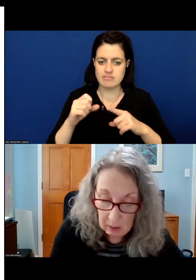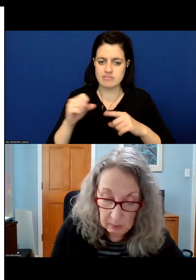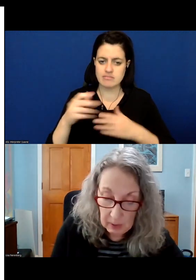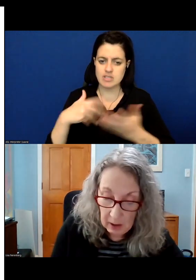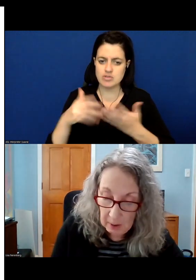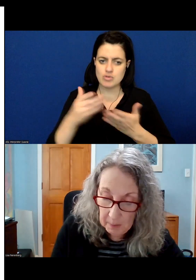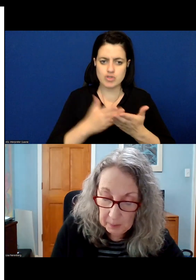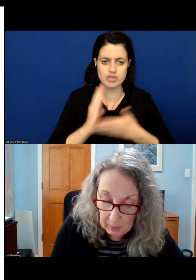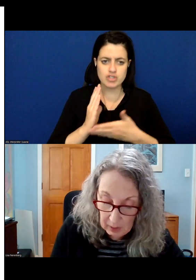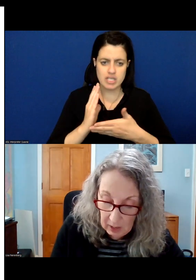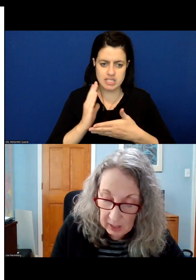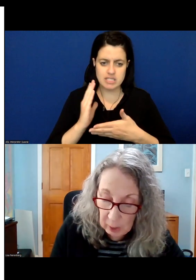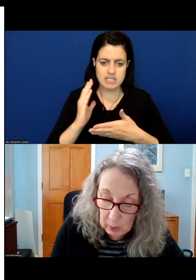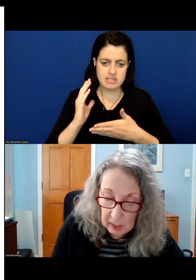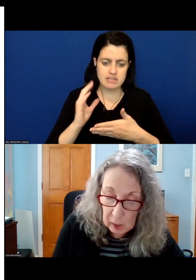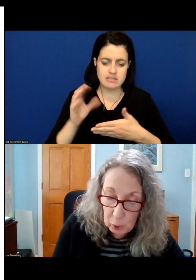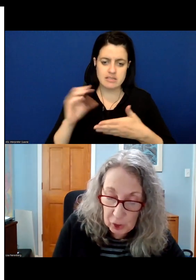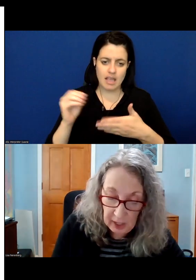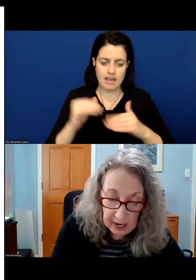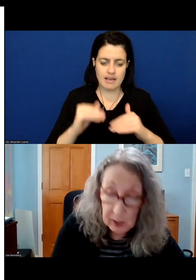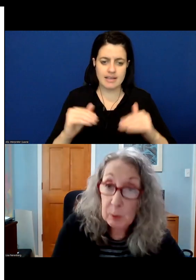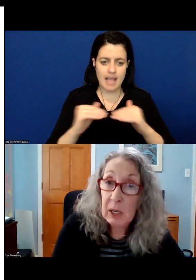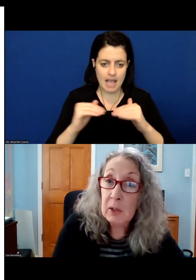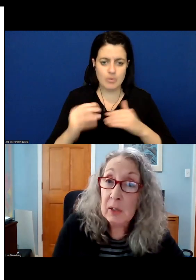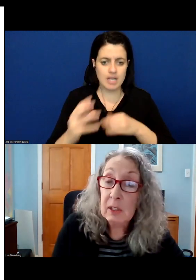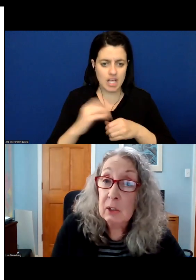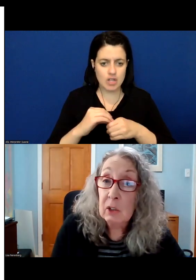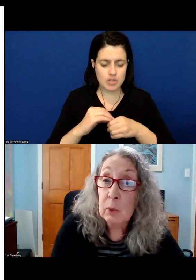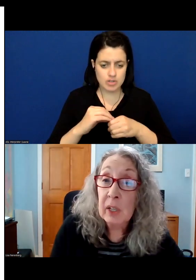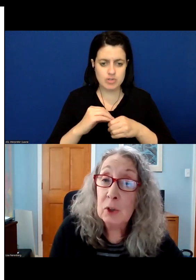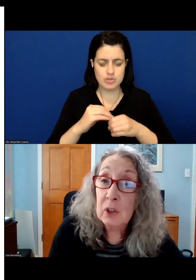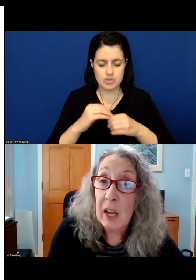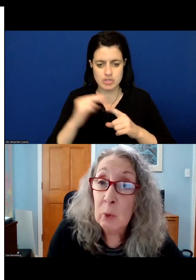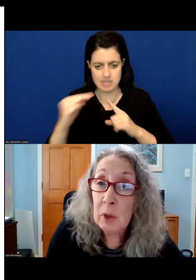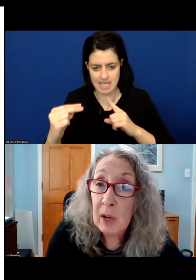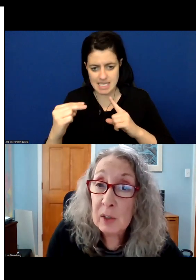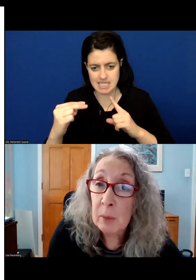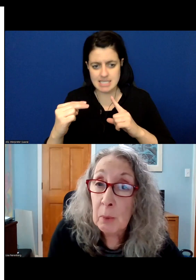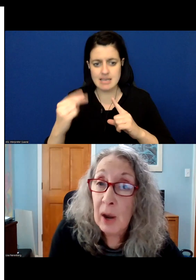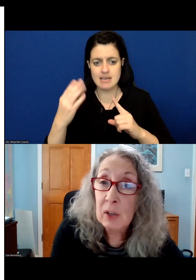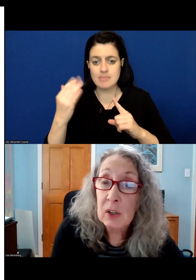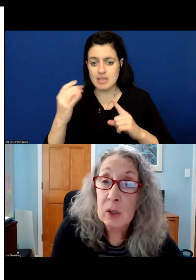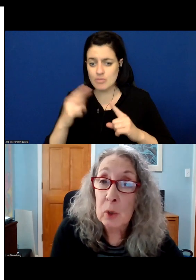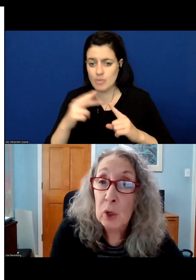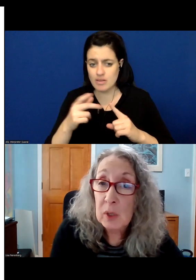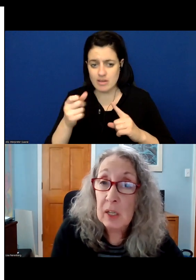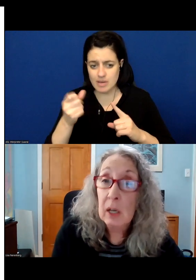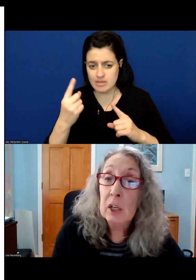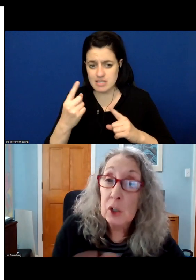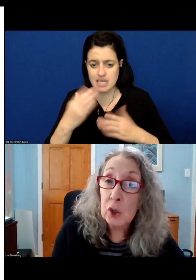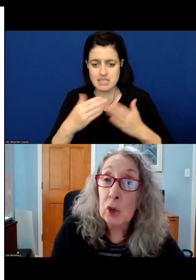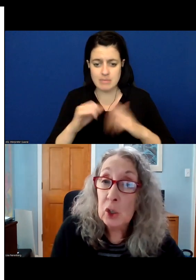and an equity and inclusion lens, because to really understand whether or not some of the practices we're